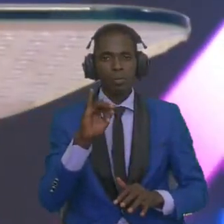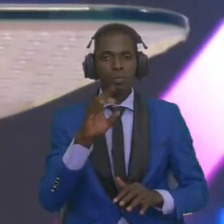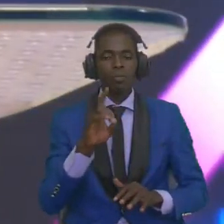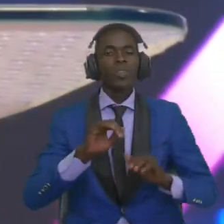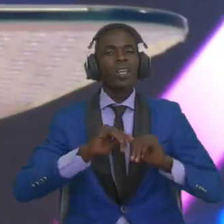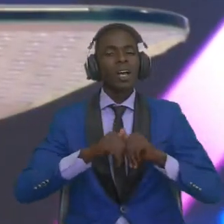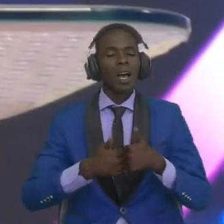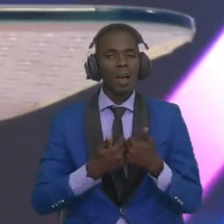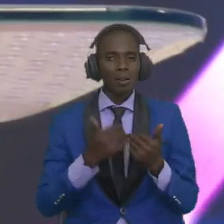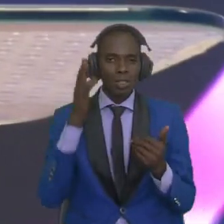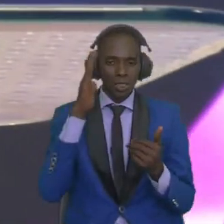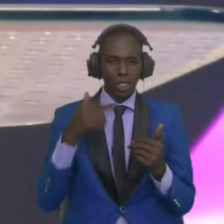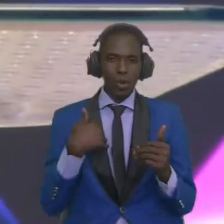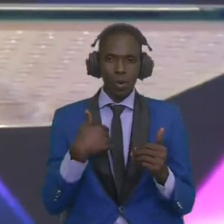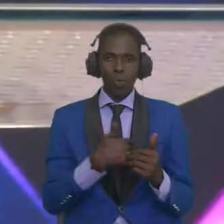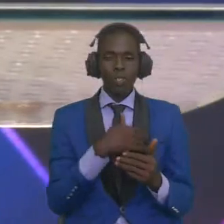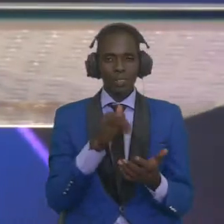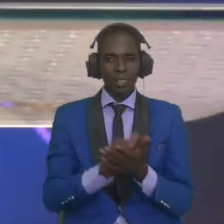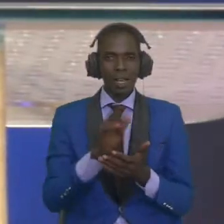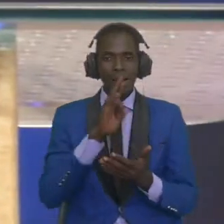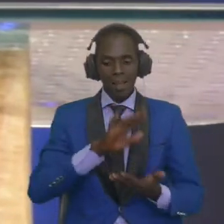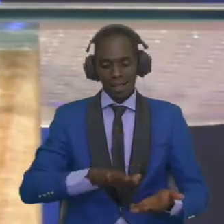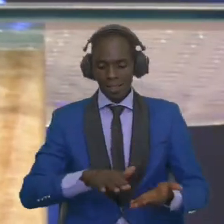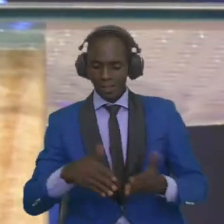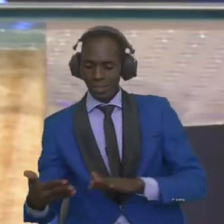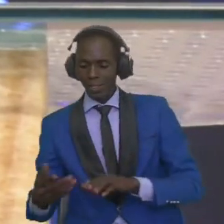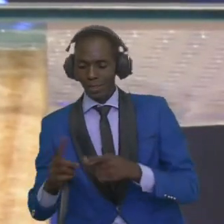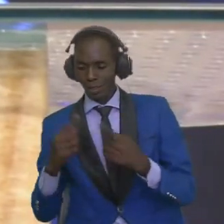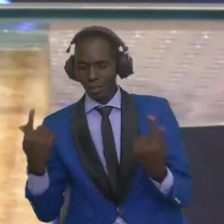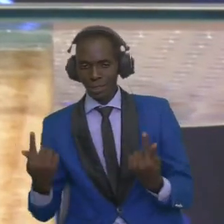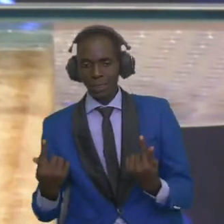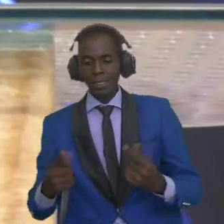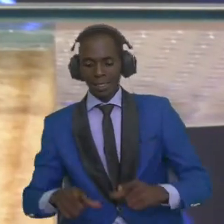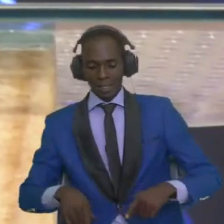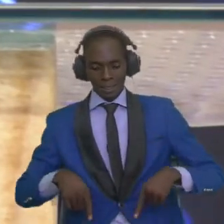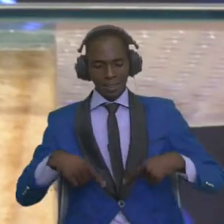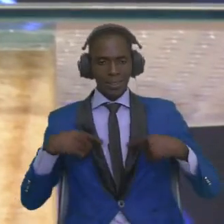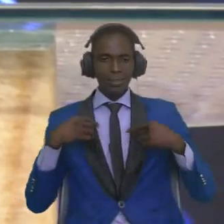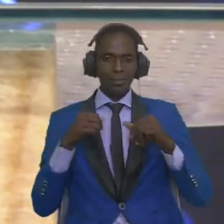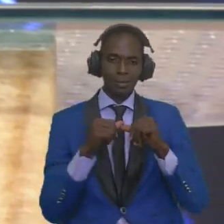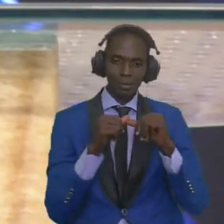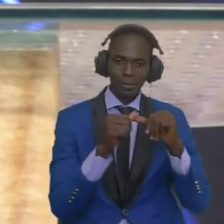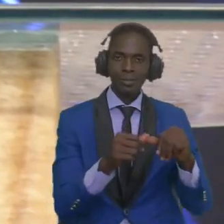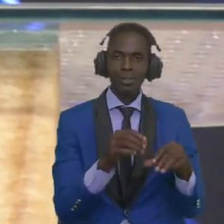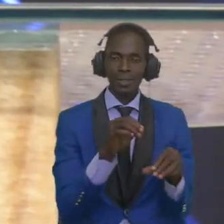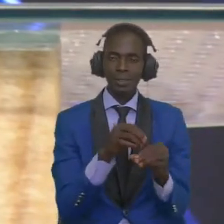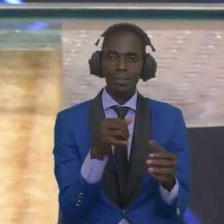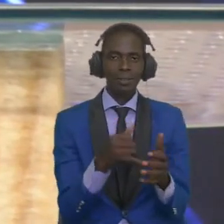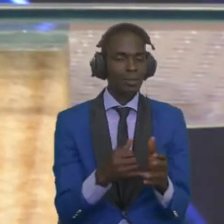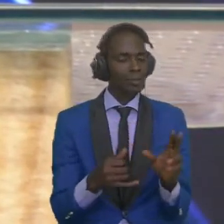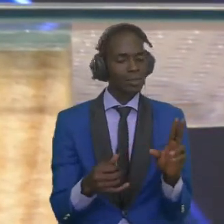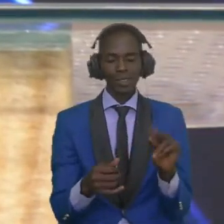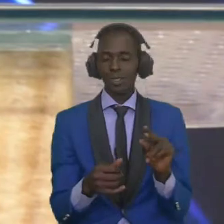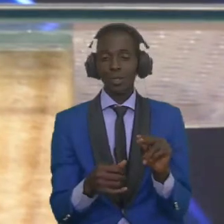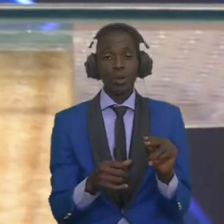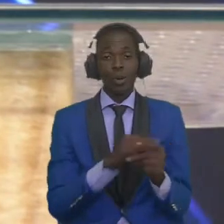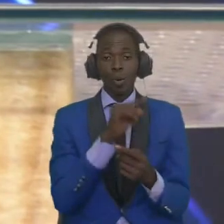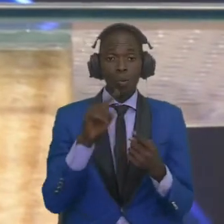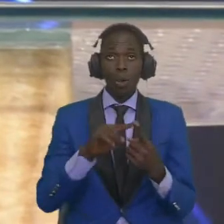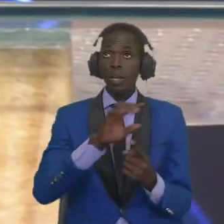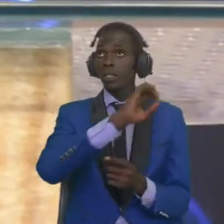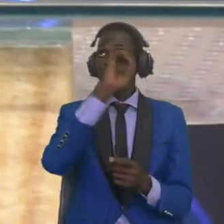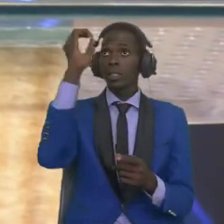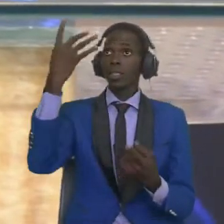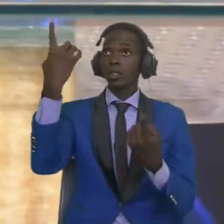sin live any longer therein? When grace comes to our lives, grace turns